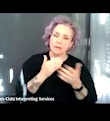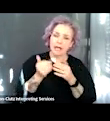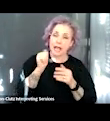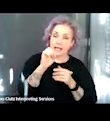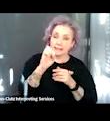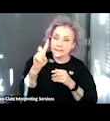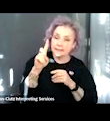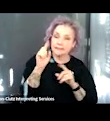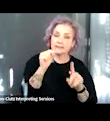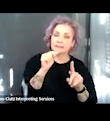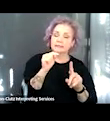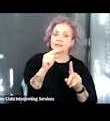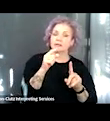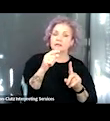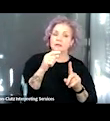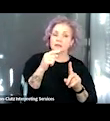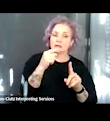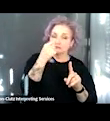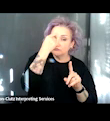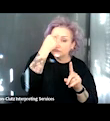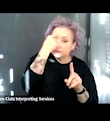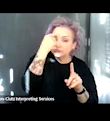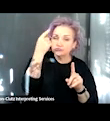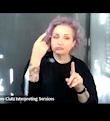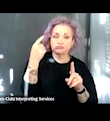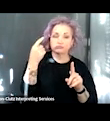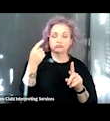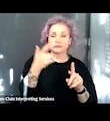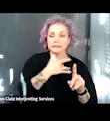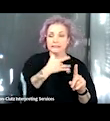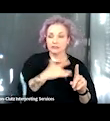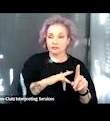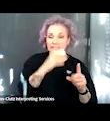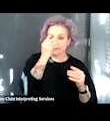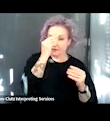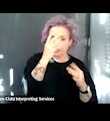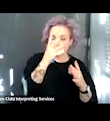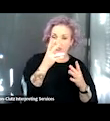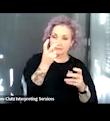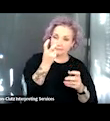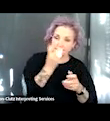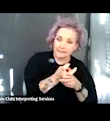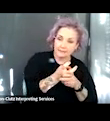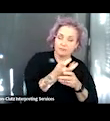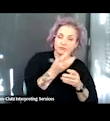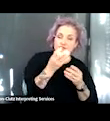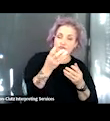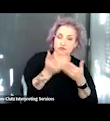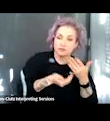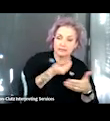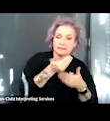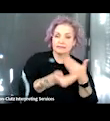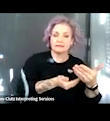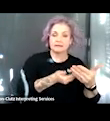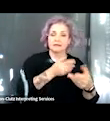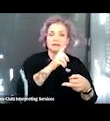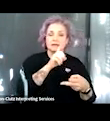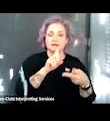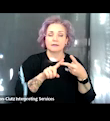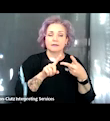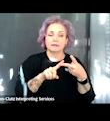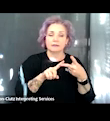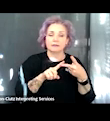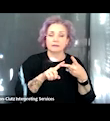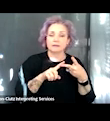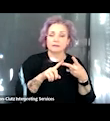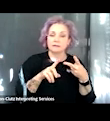increased repetitive behaviors, fixed interests, and more recently also getting acknowledged that it has a